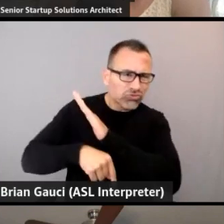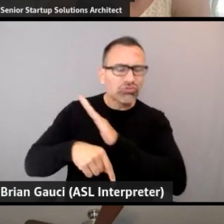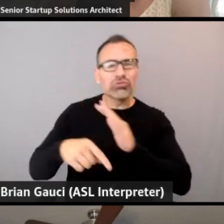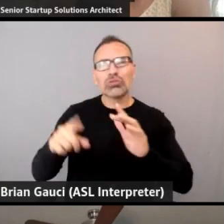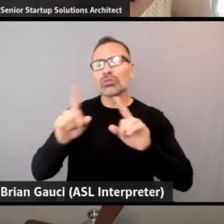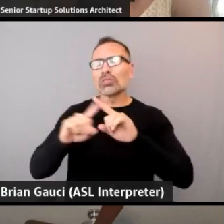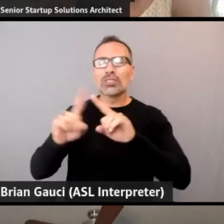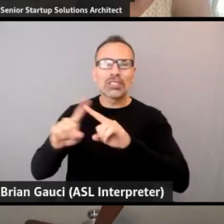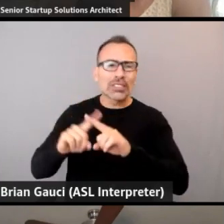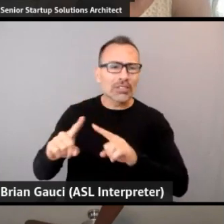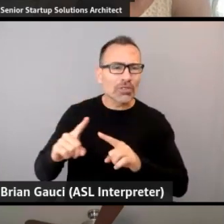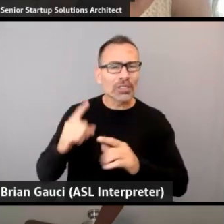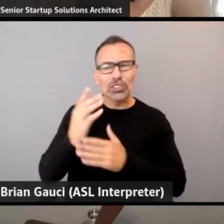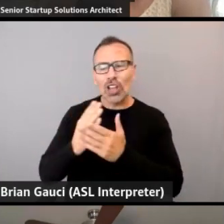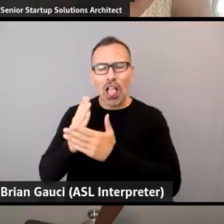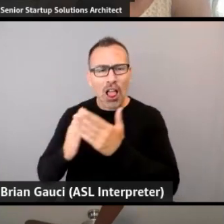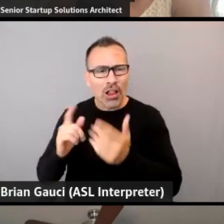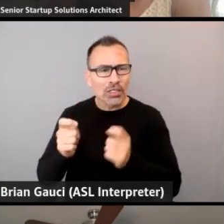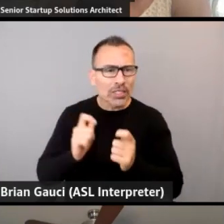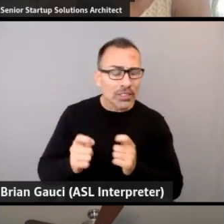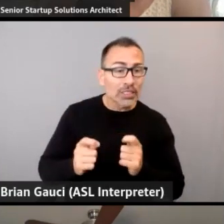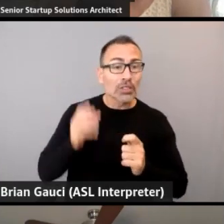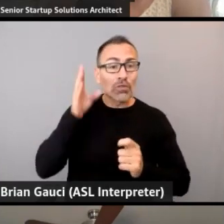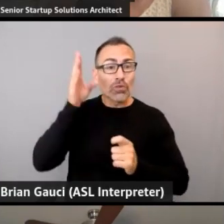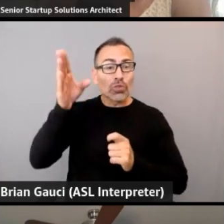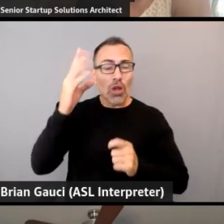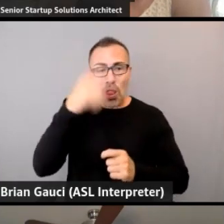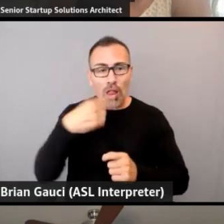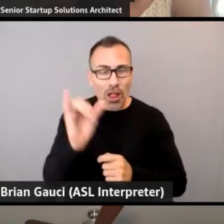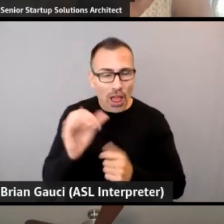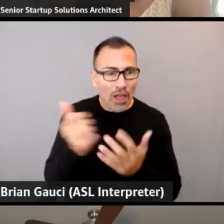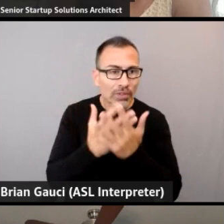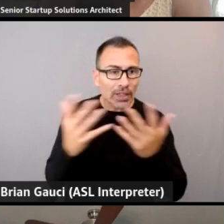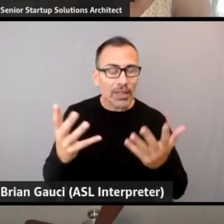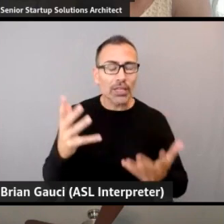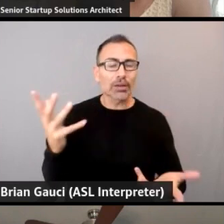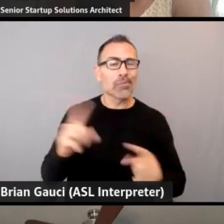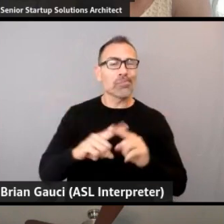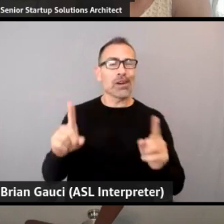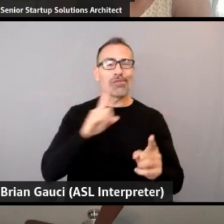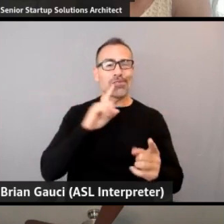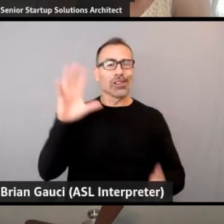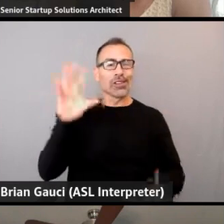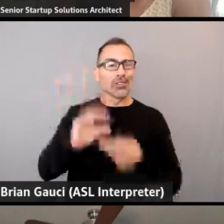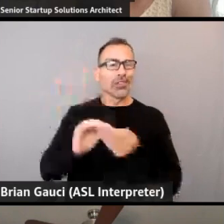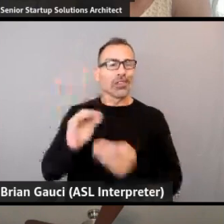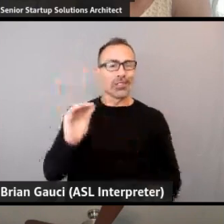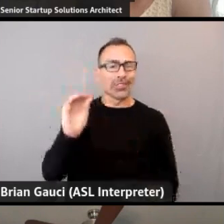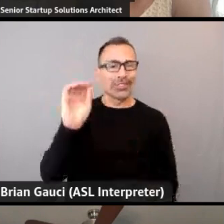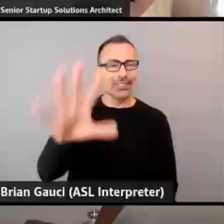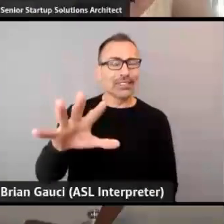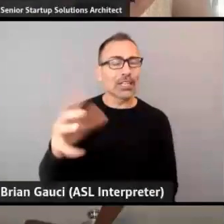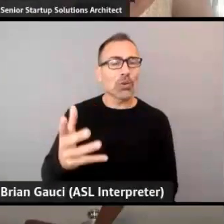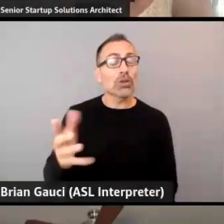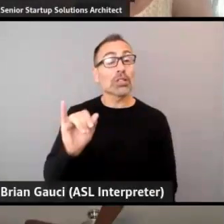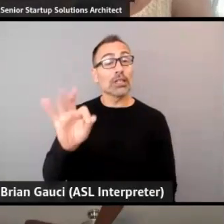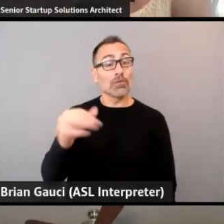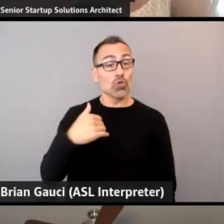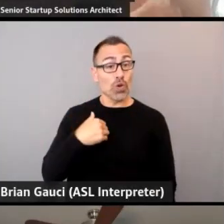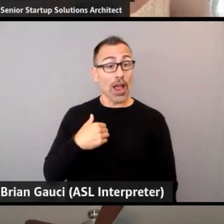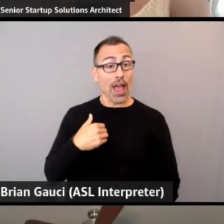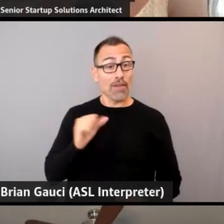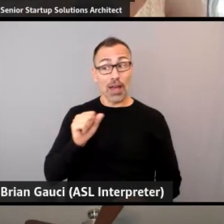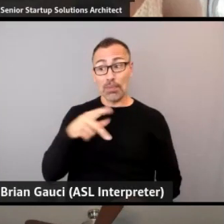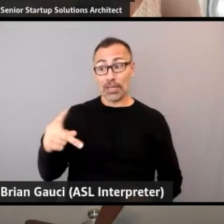direction, everything in that space. But the takeaway that I want people to get is that if you have existing applications running